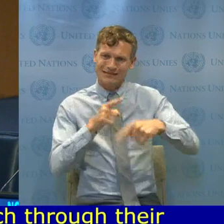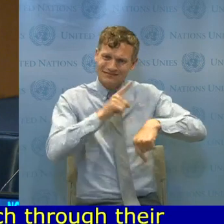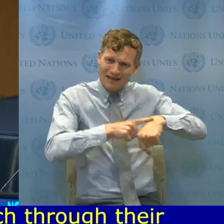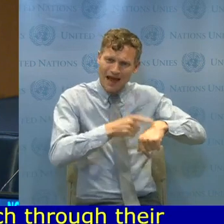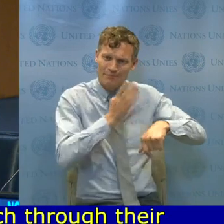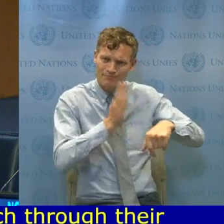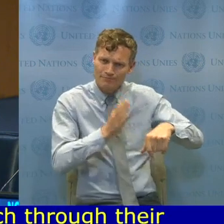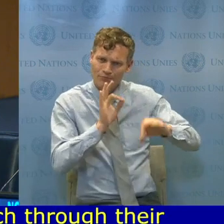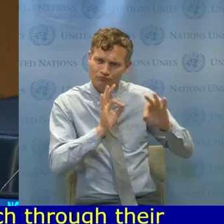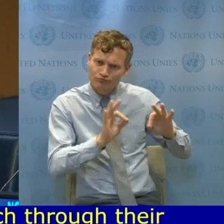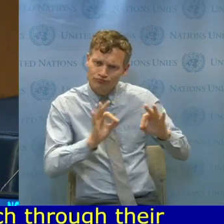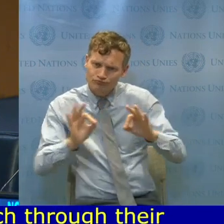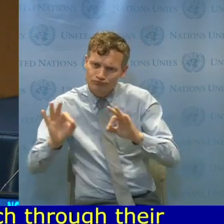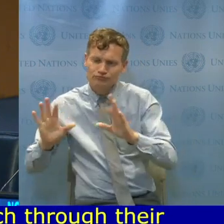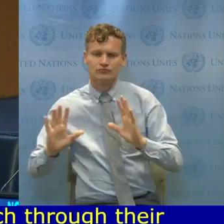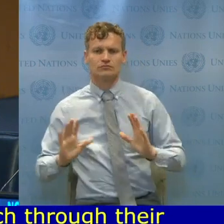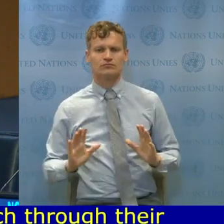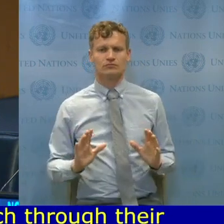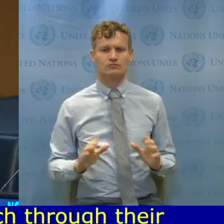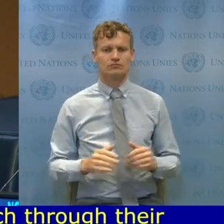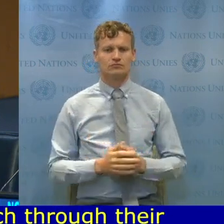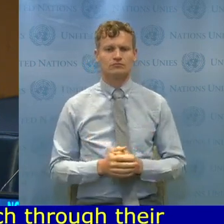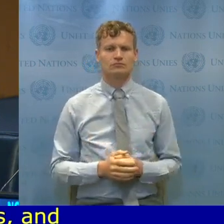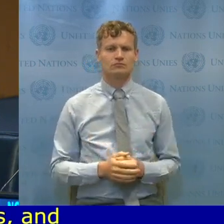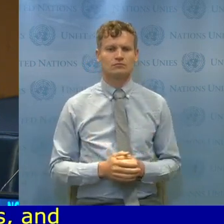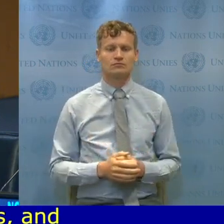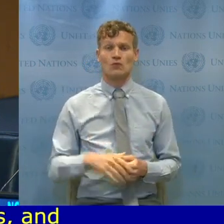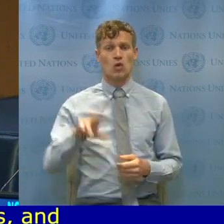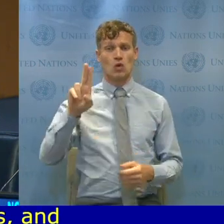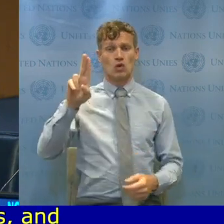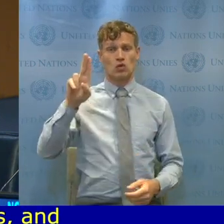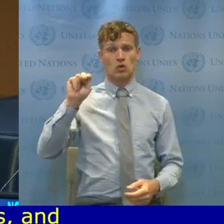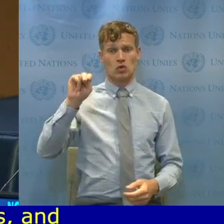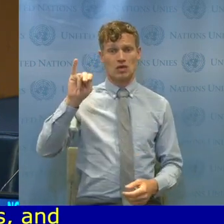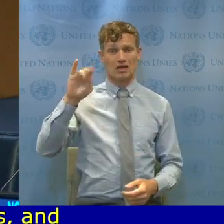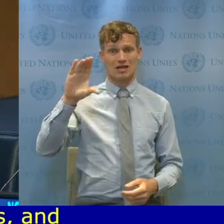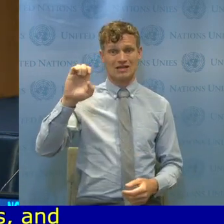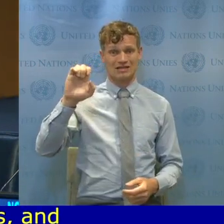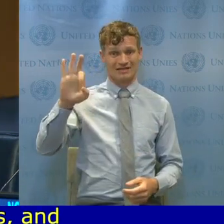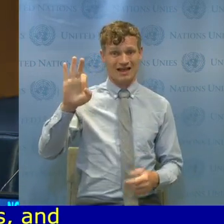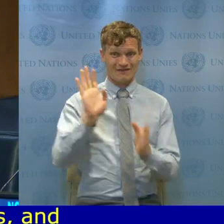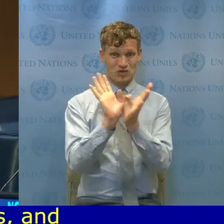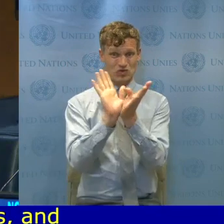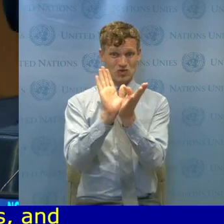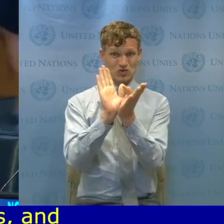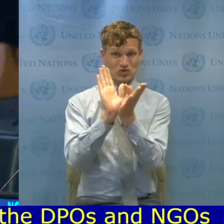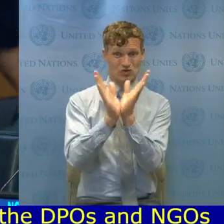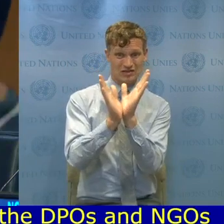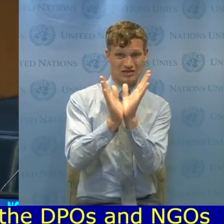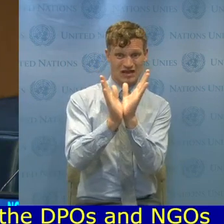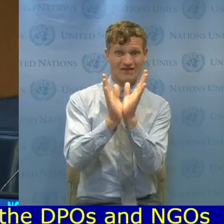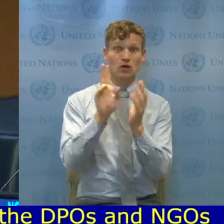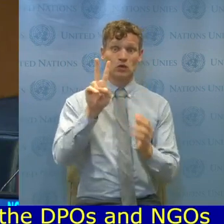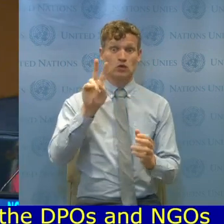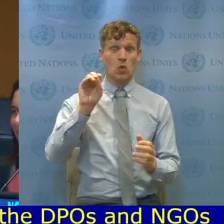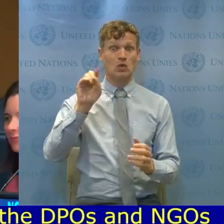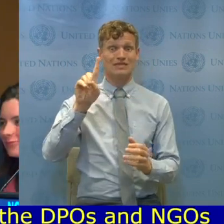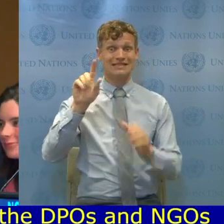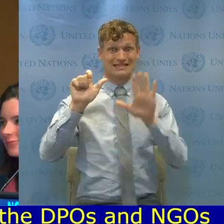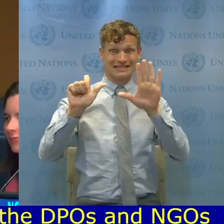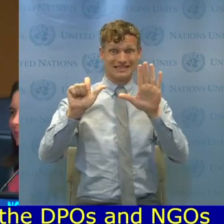disabilities in Uzbekistan and concerned that UNICEF started situation analysis in 2016 has not been the results yet, even